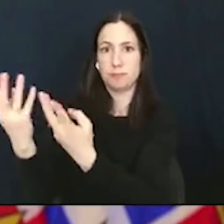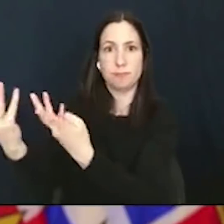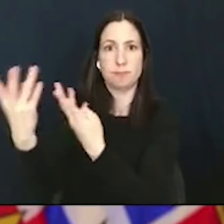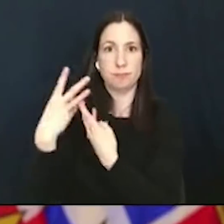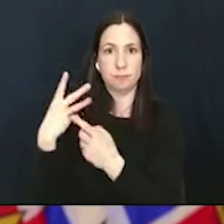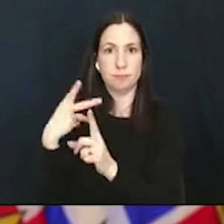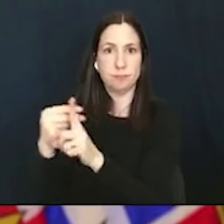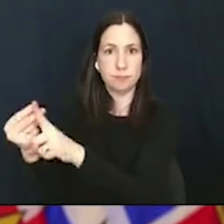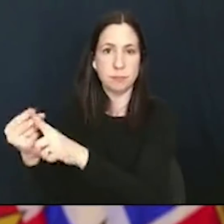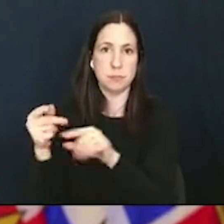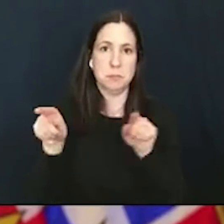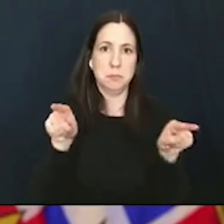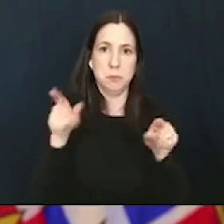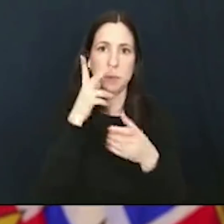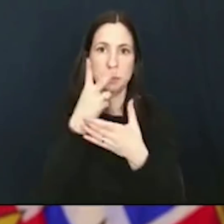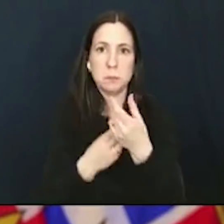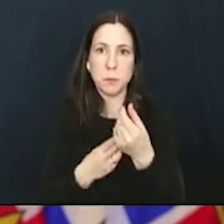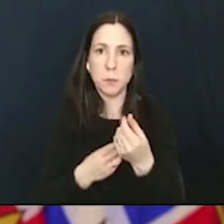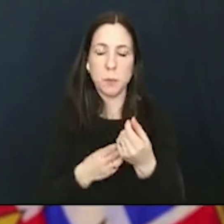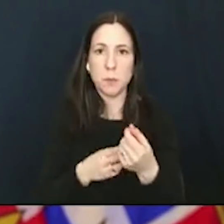as efficiently as possible.